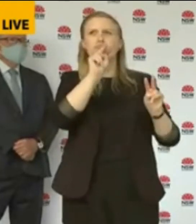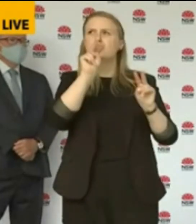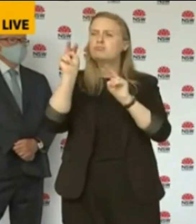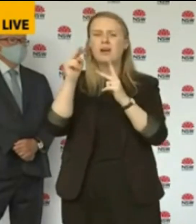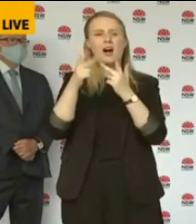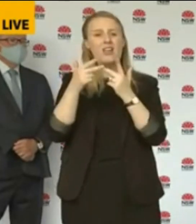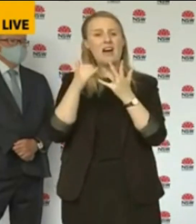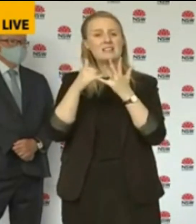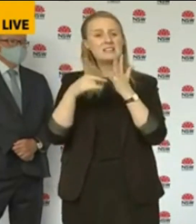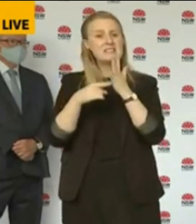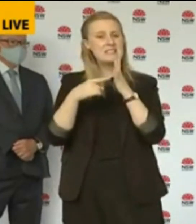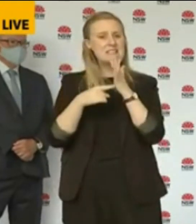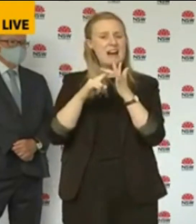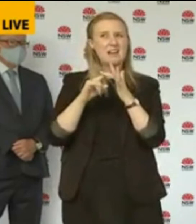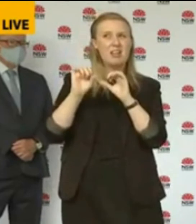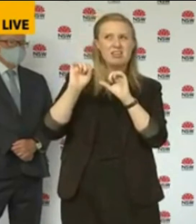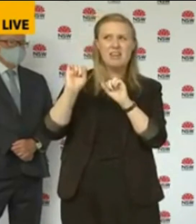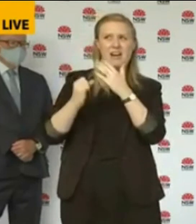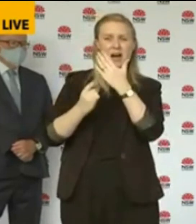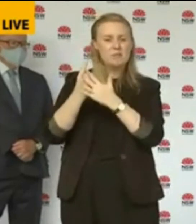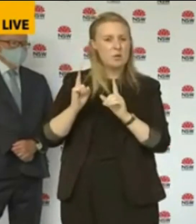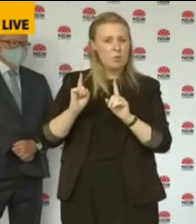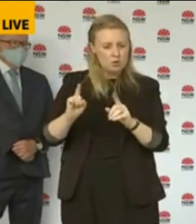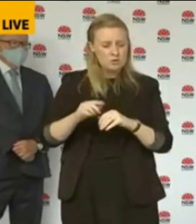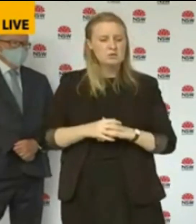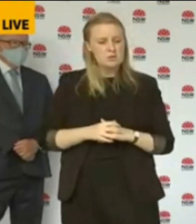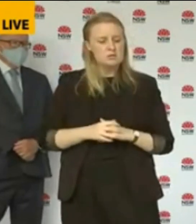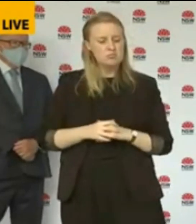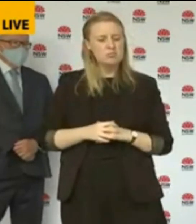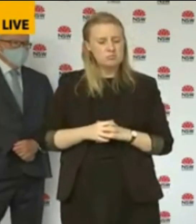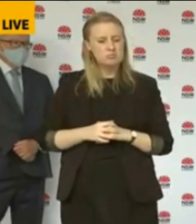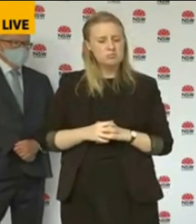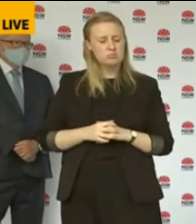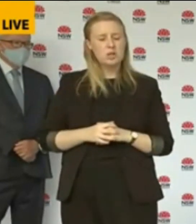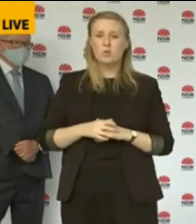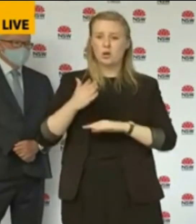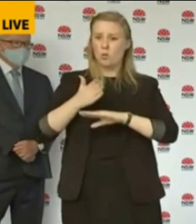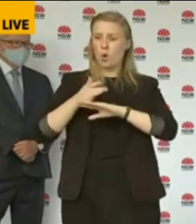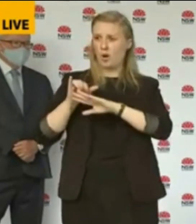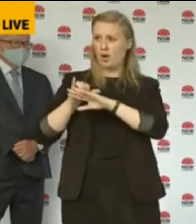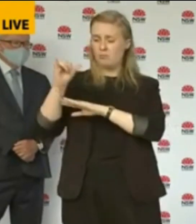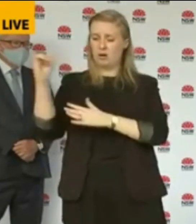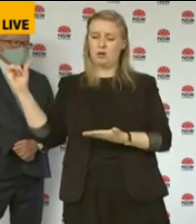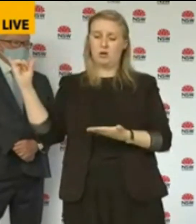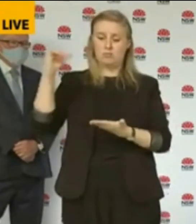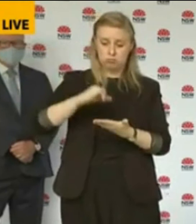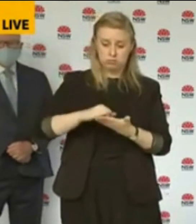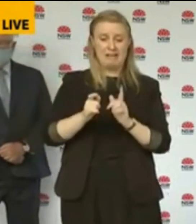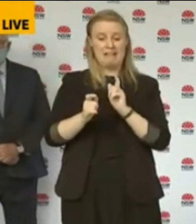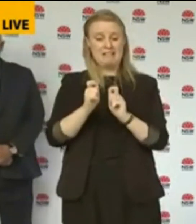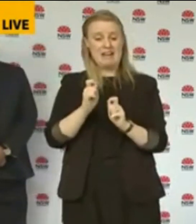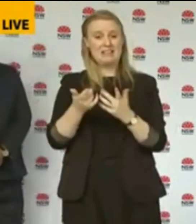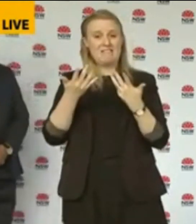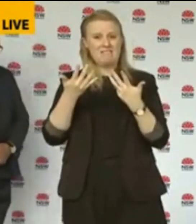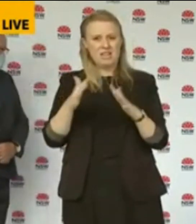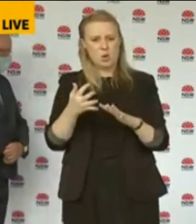time the test result comes back, the flight crew, who are usually on very tight 24-hour turnarounds, have